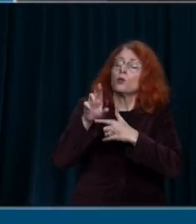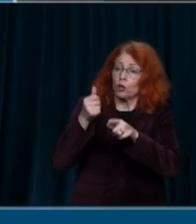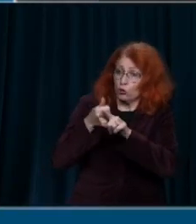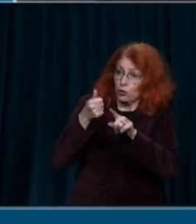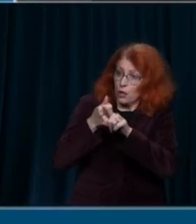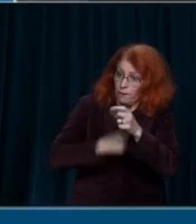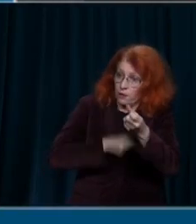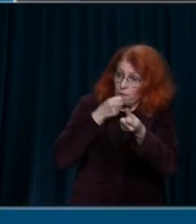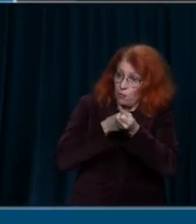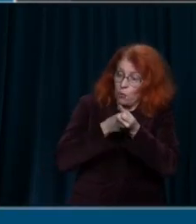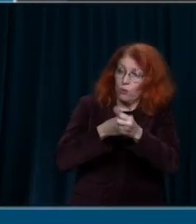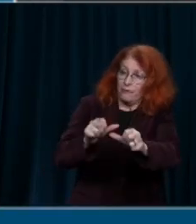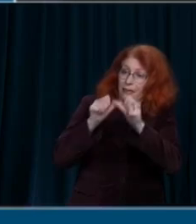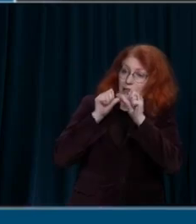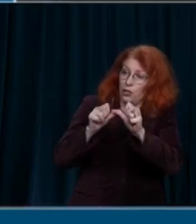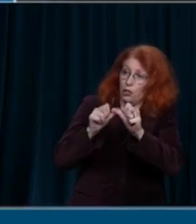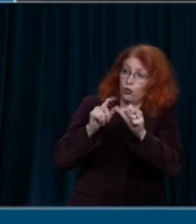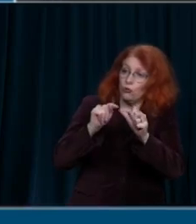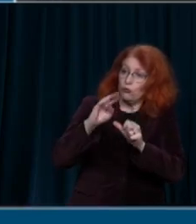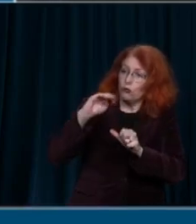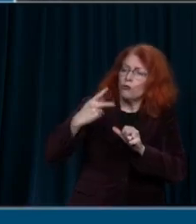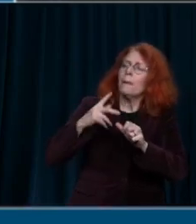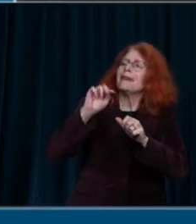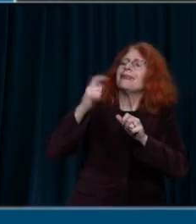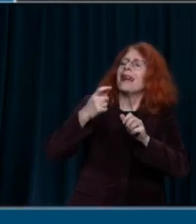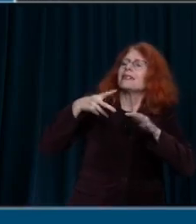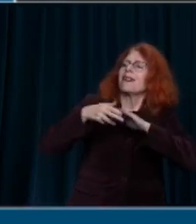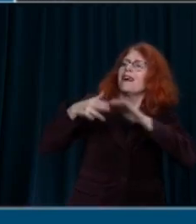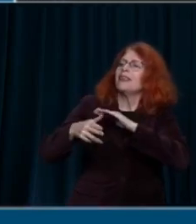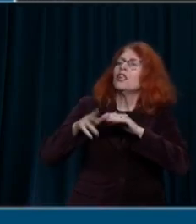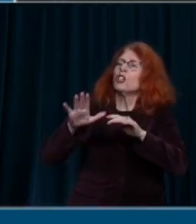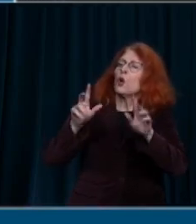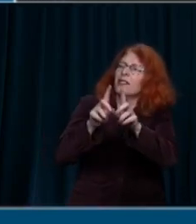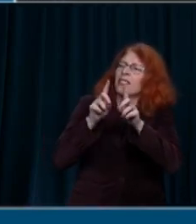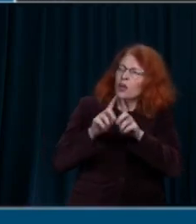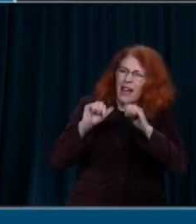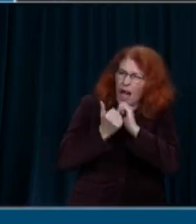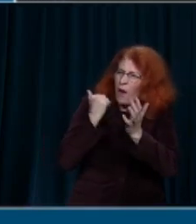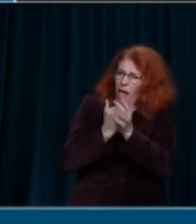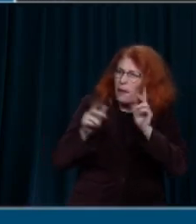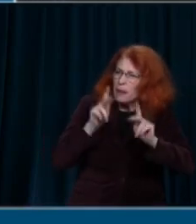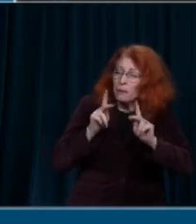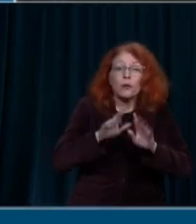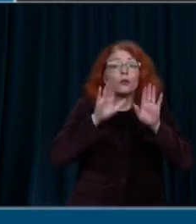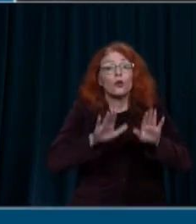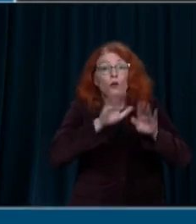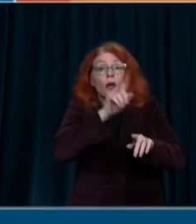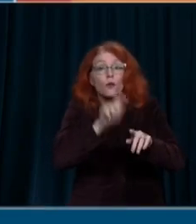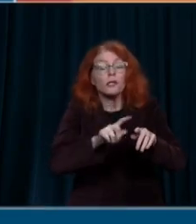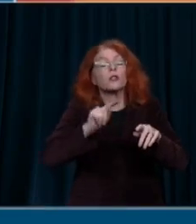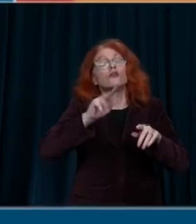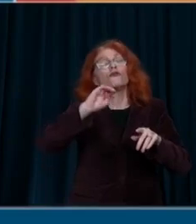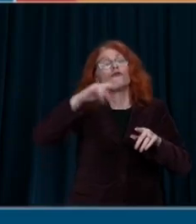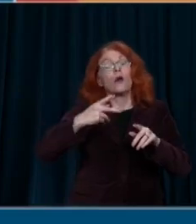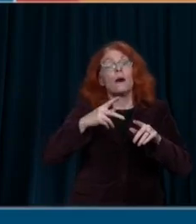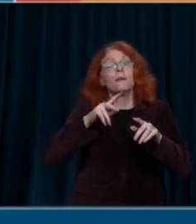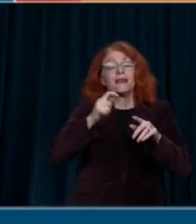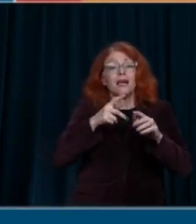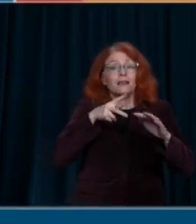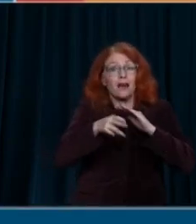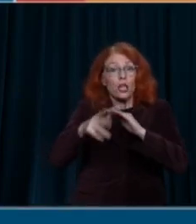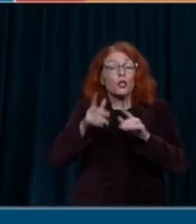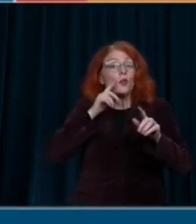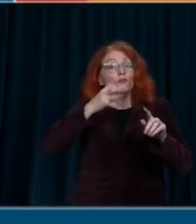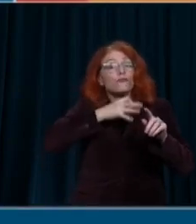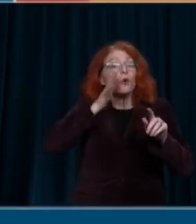you support continuing the Trump tax cuts? How would they help people in the district? Yeah, so that's a great question. The Trump's tax cuts that are set to expire